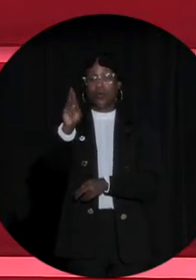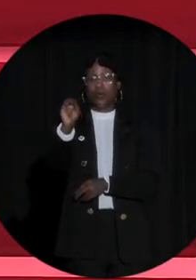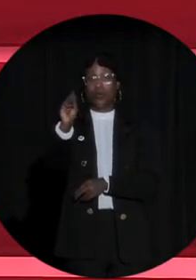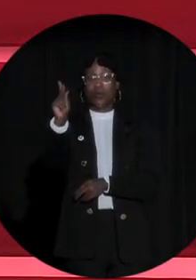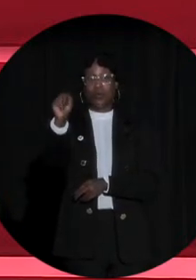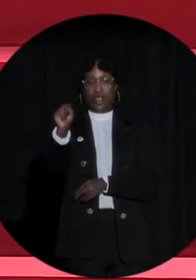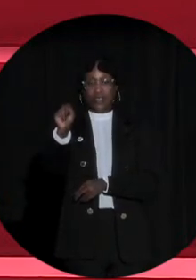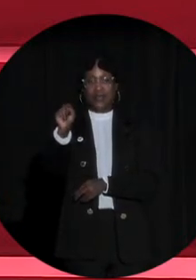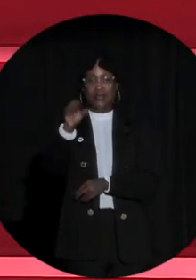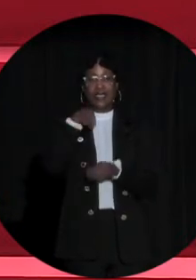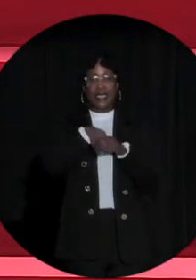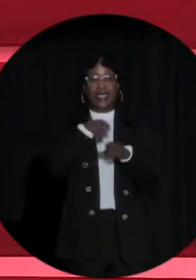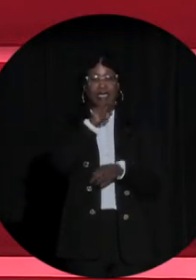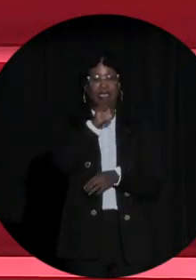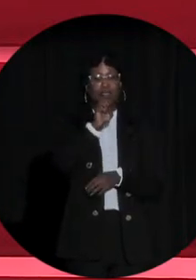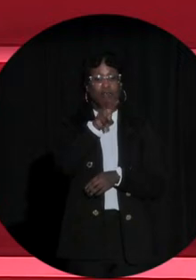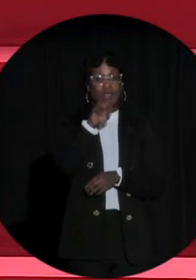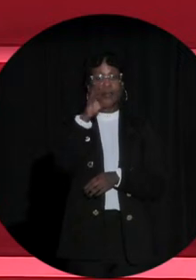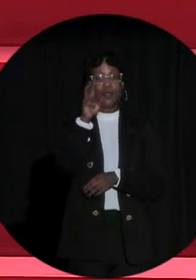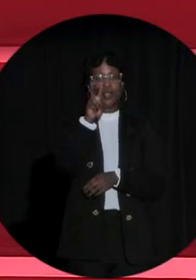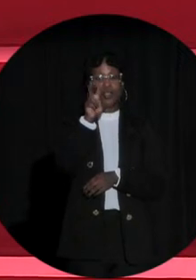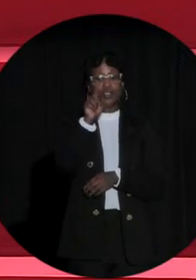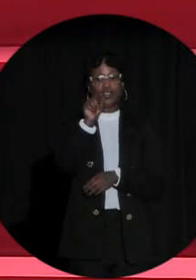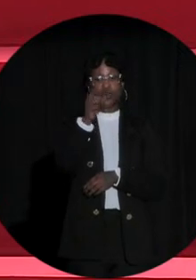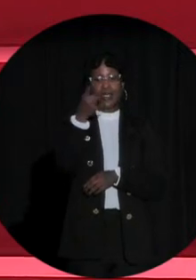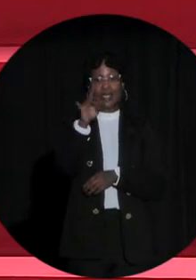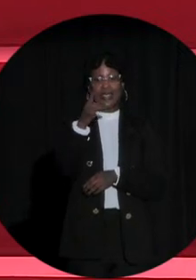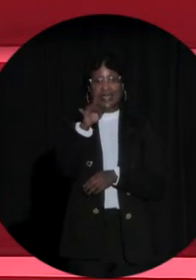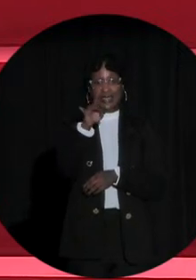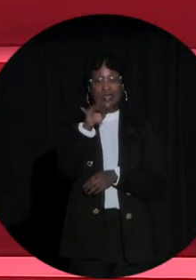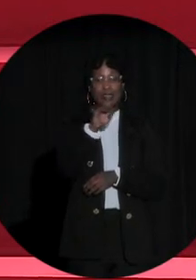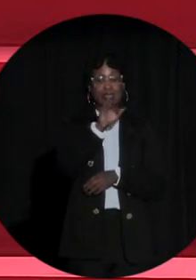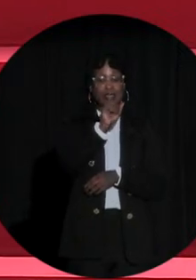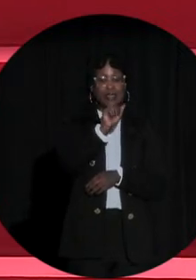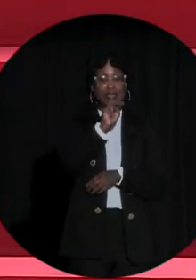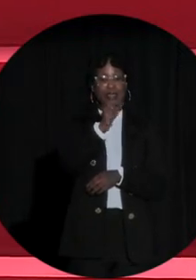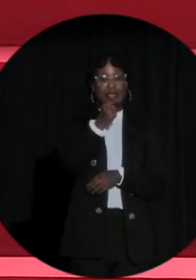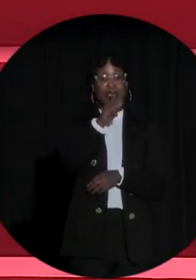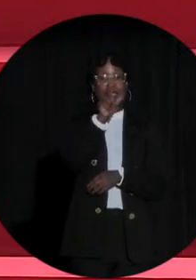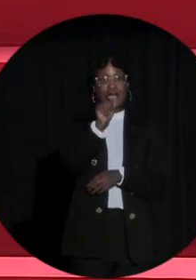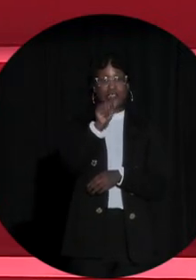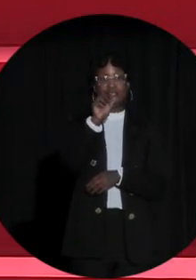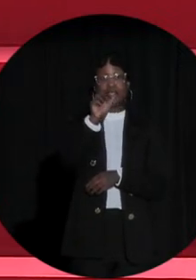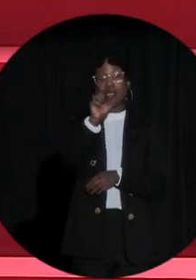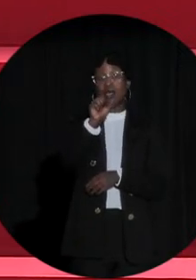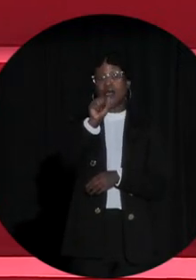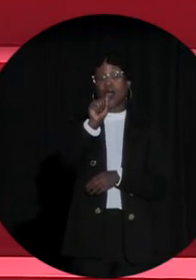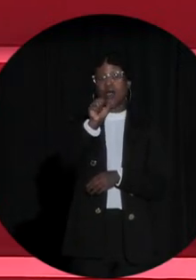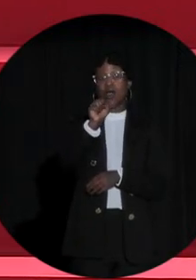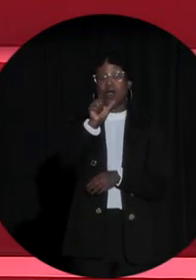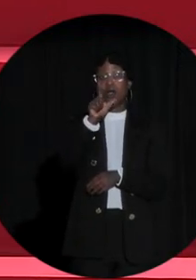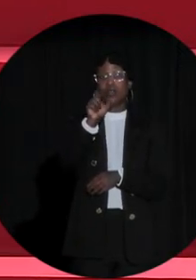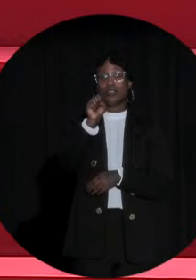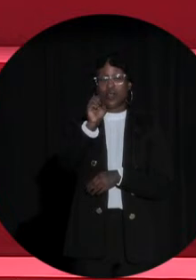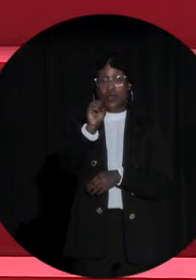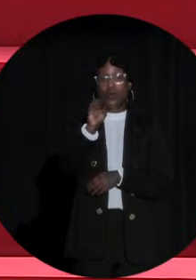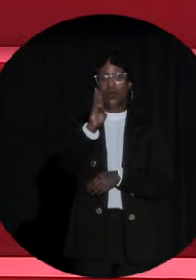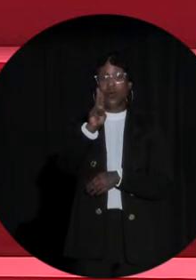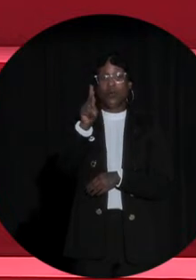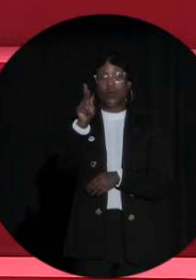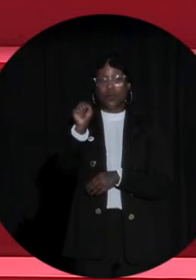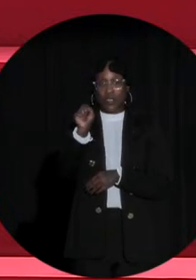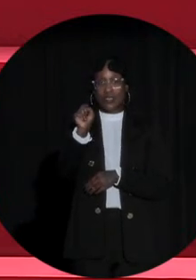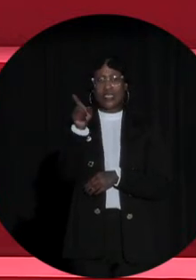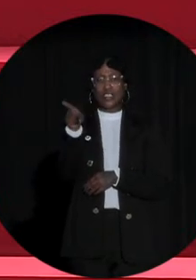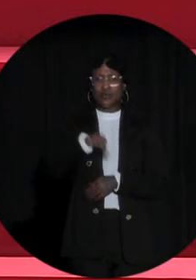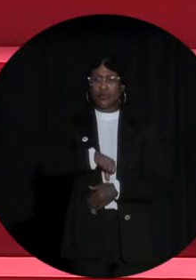In November of 2018, Angela Also Brooks, a proud lifelong Prince Georgian, was elected as